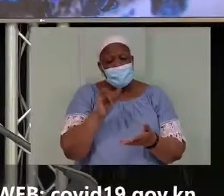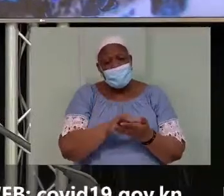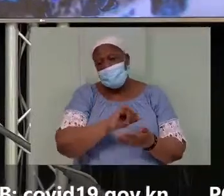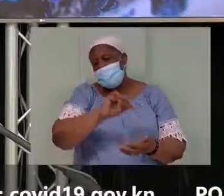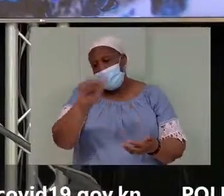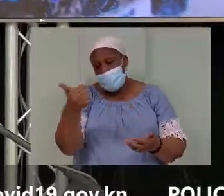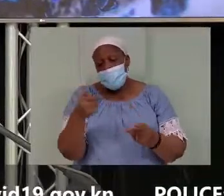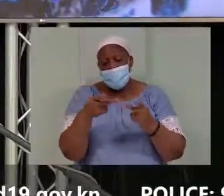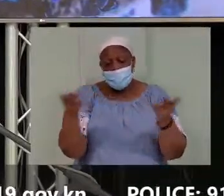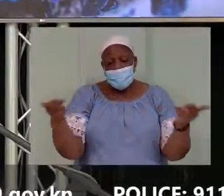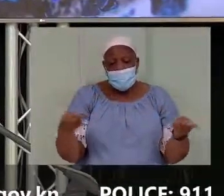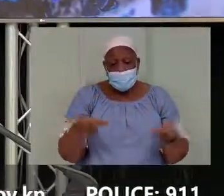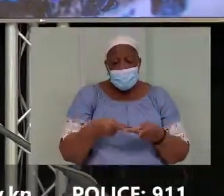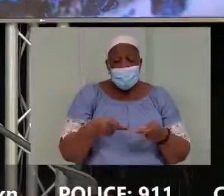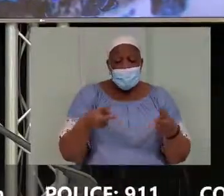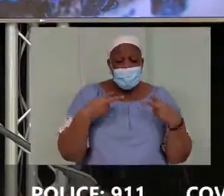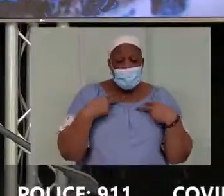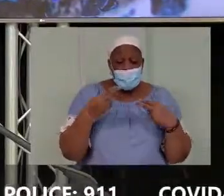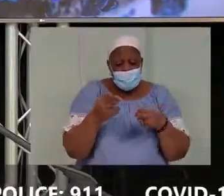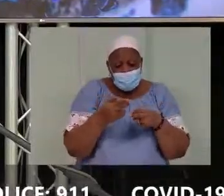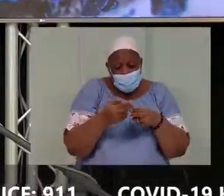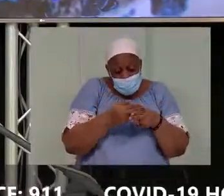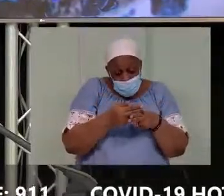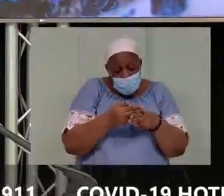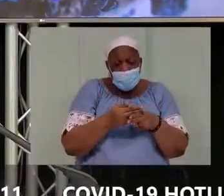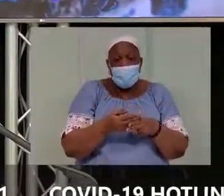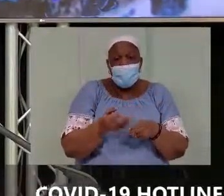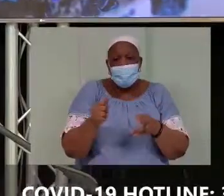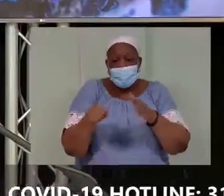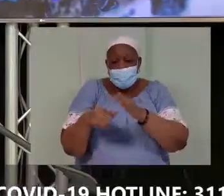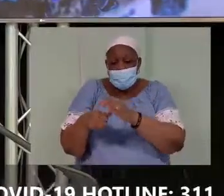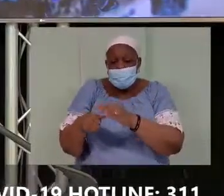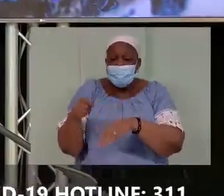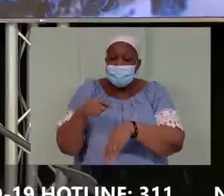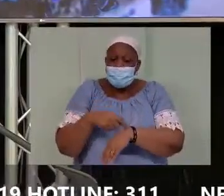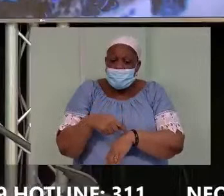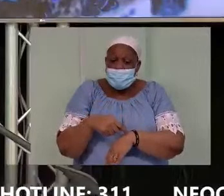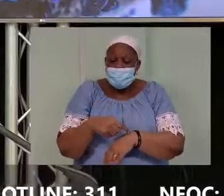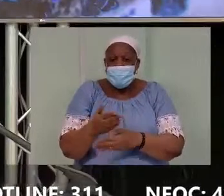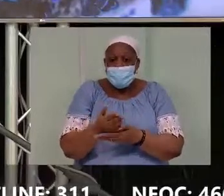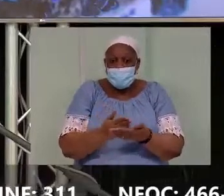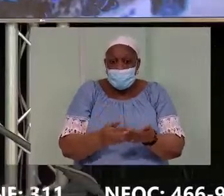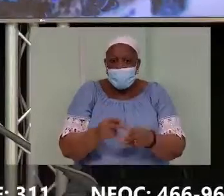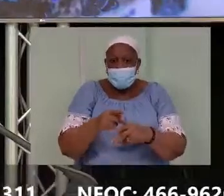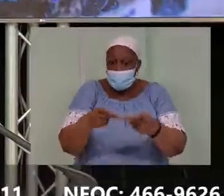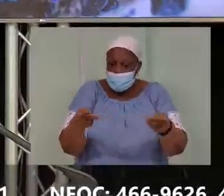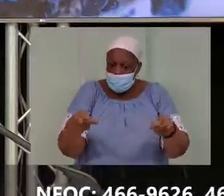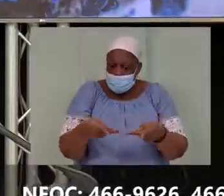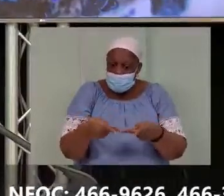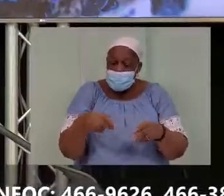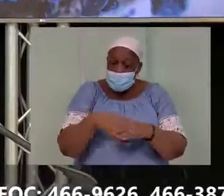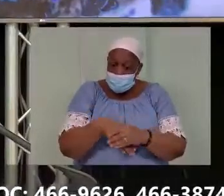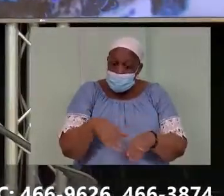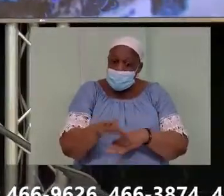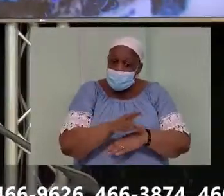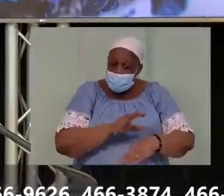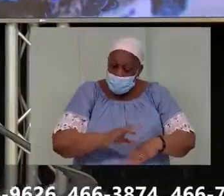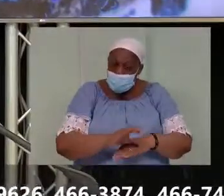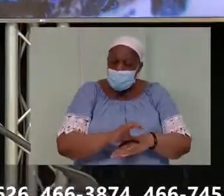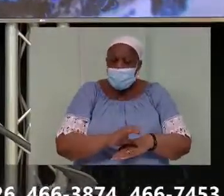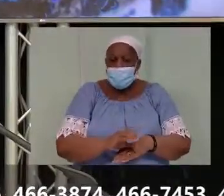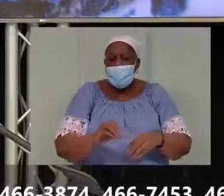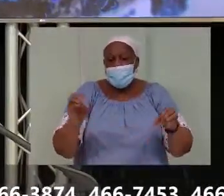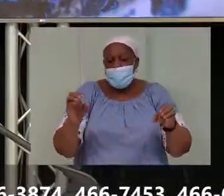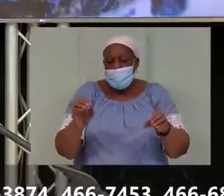Caribbean territories who have shortened the quarantine period. They all have a surge in the number